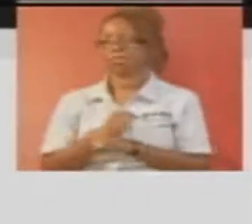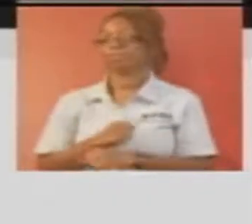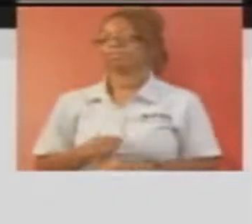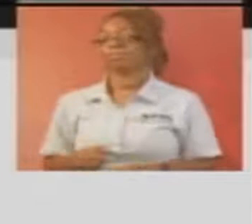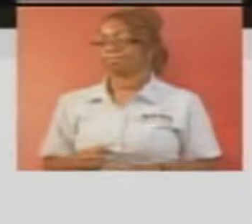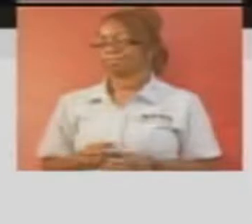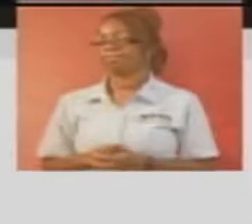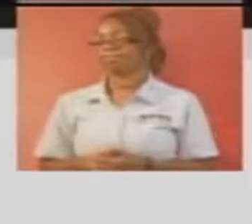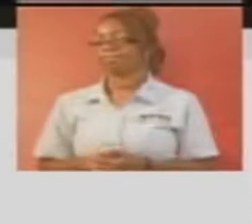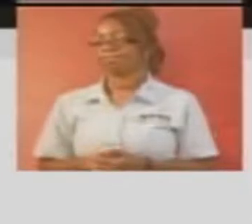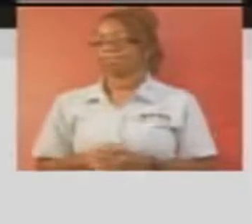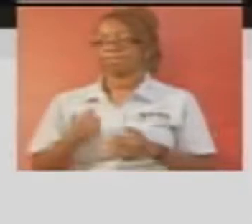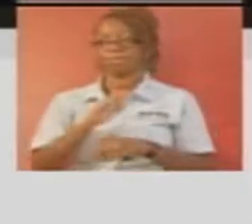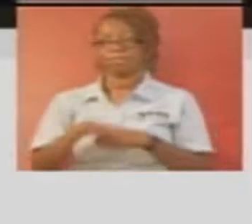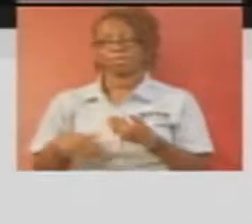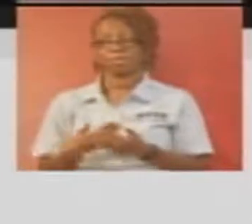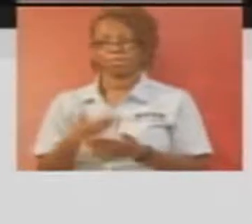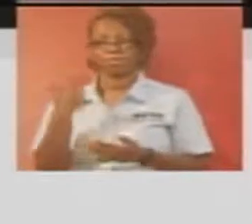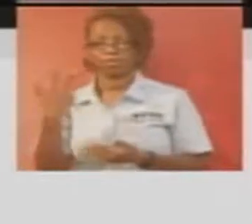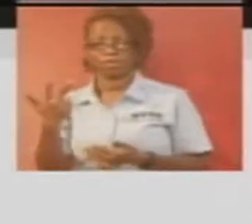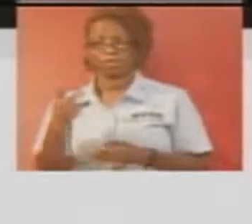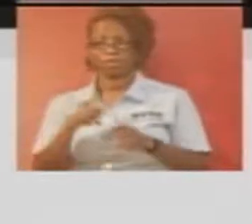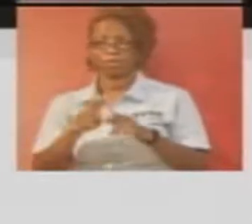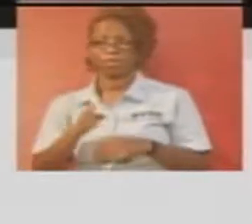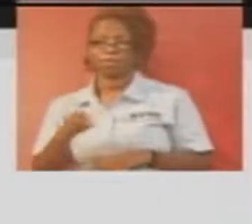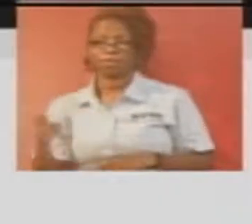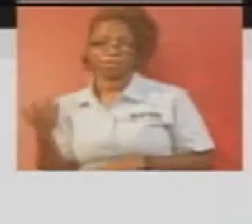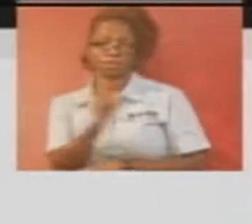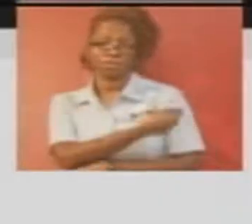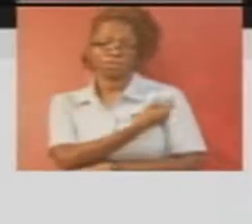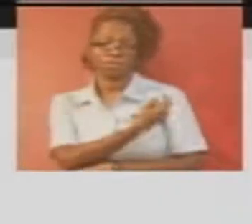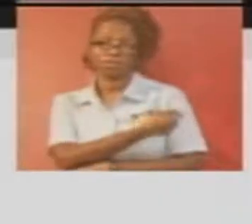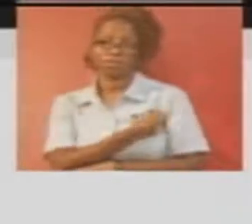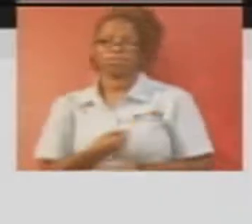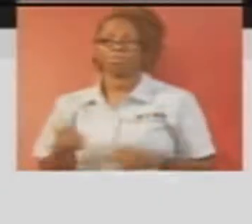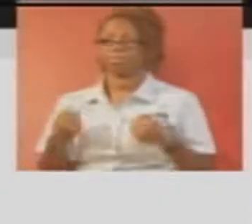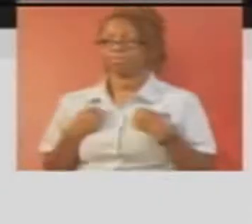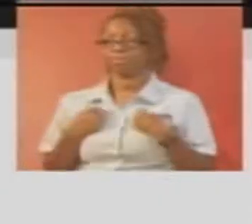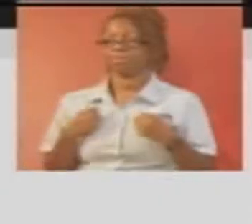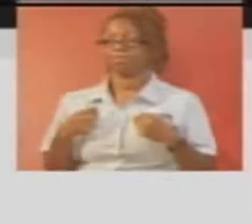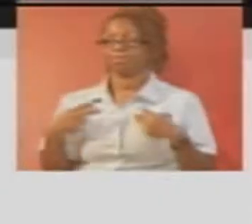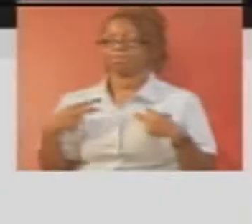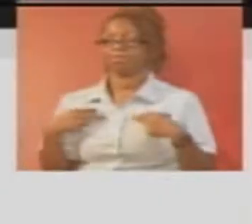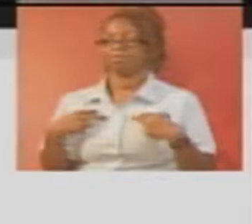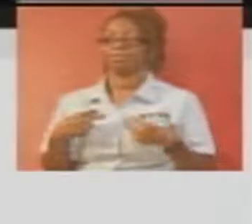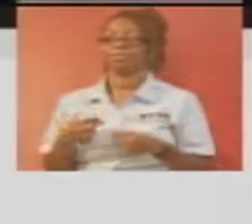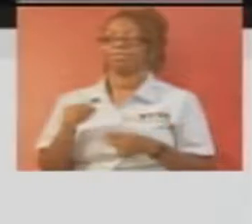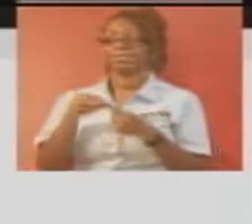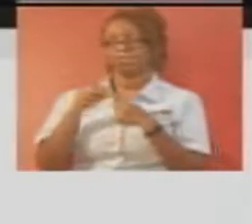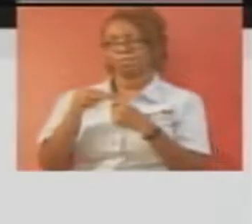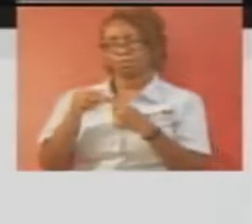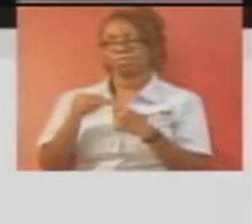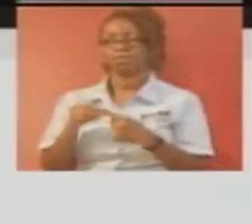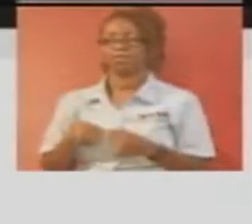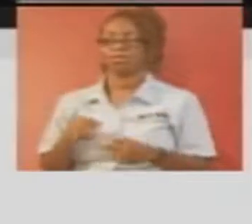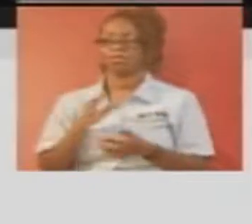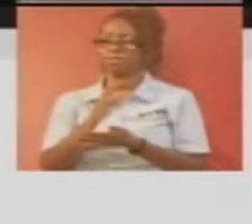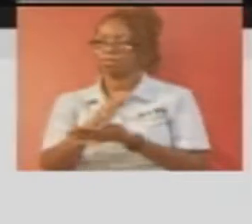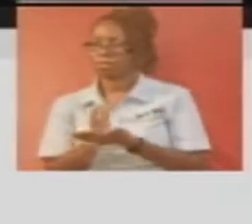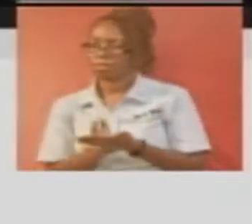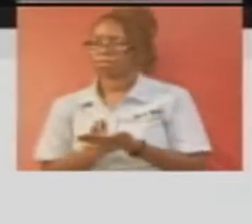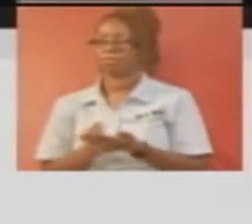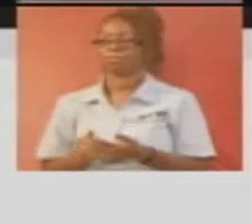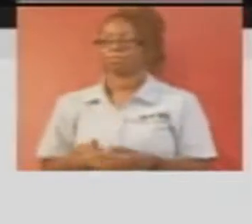contain SARS-CoV-2 genetic material, and that's shown in blue with the arrows pointing at it. And that genetic